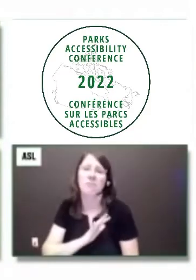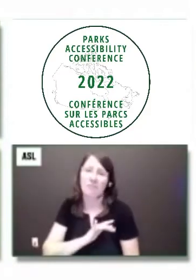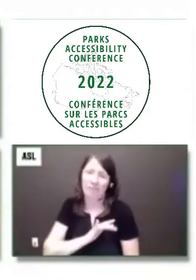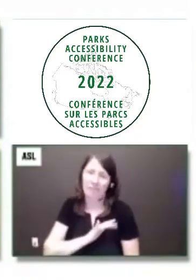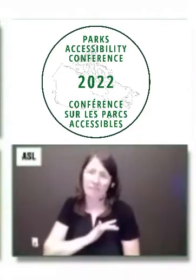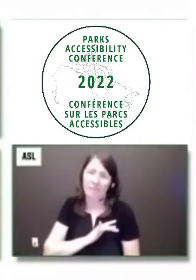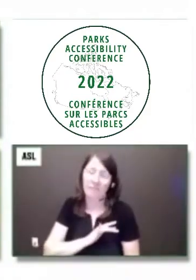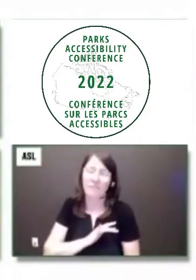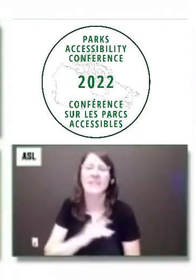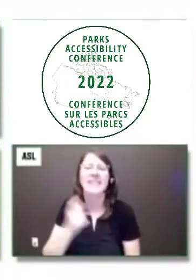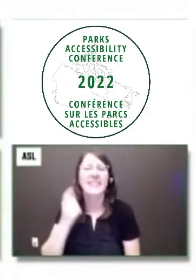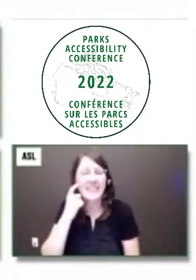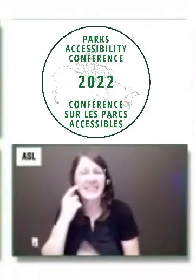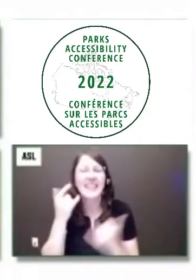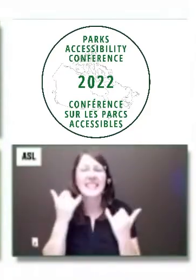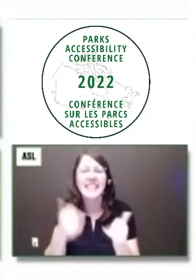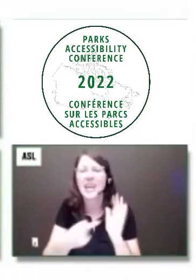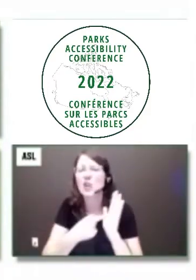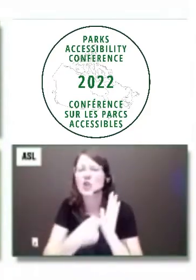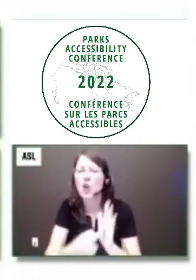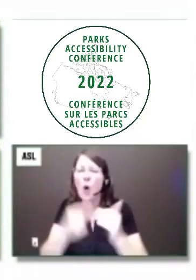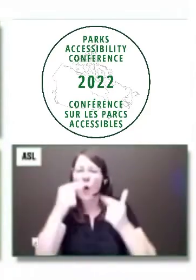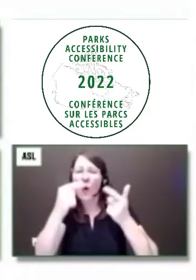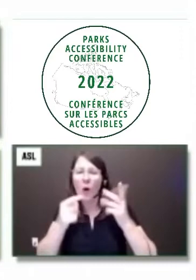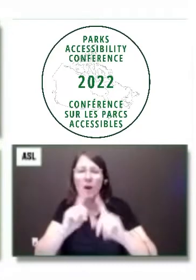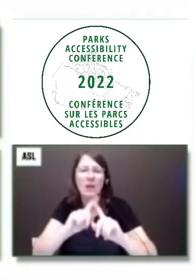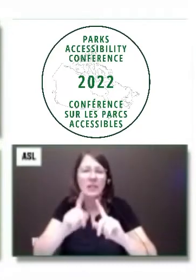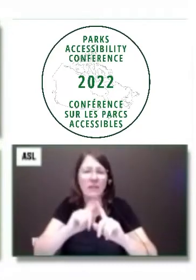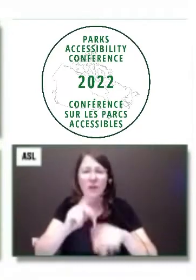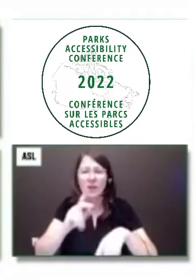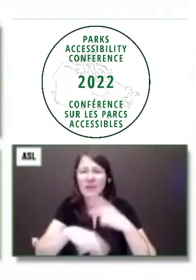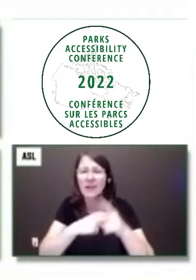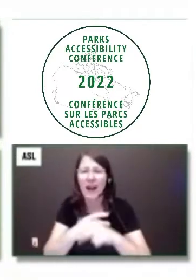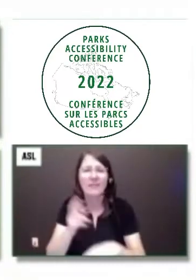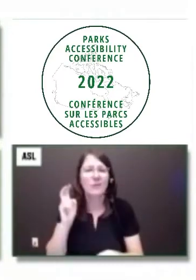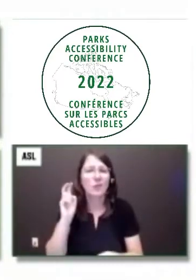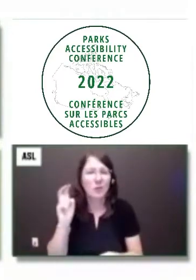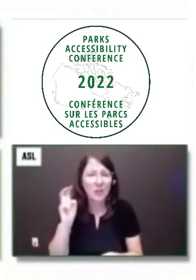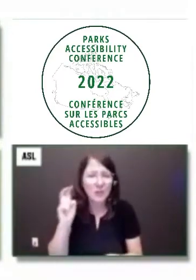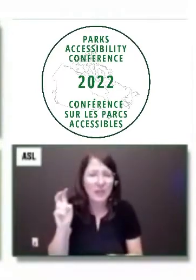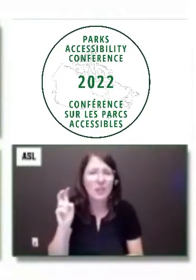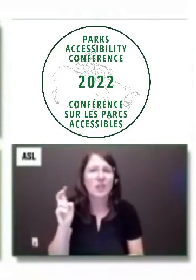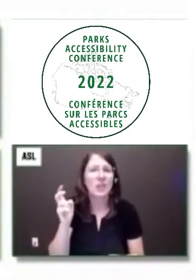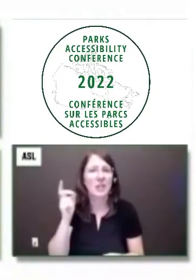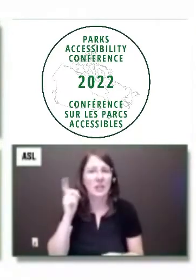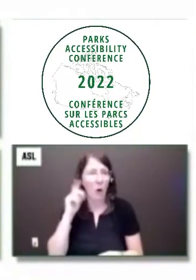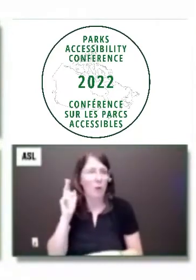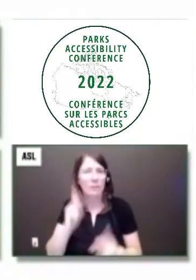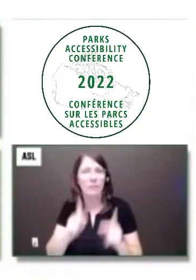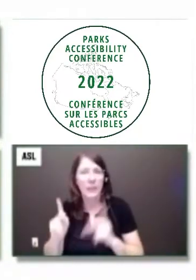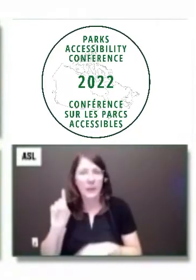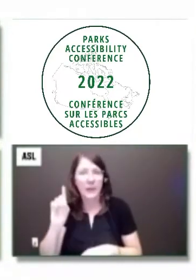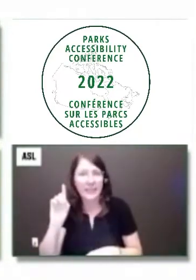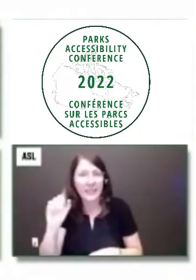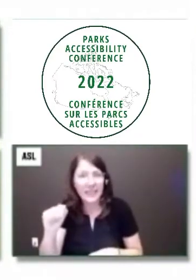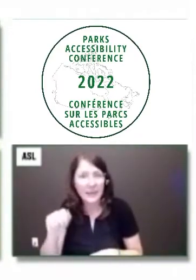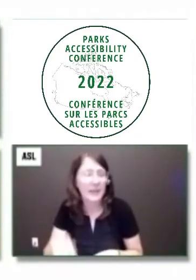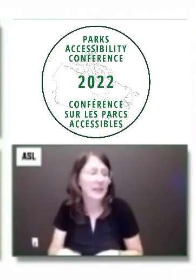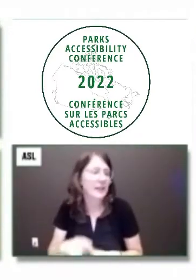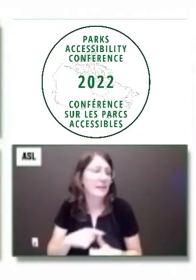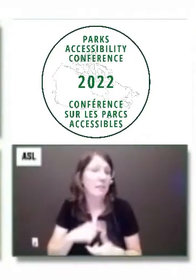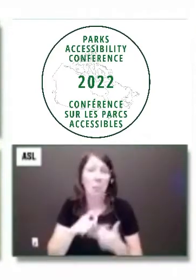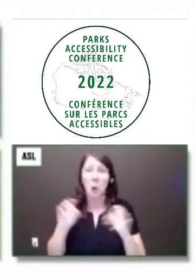being shown, especially that can be used for disability purposes, and for emergency use, and as